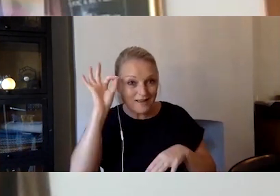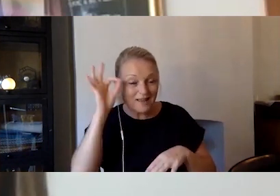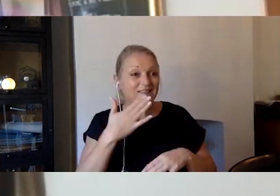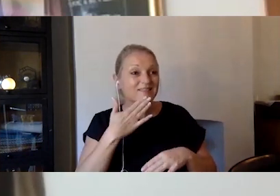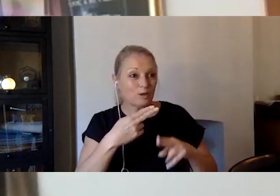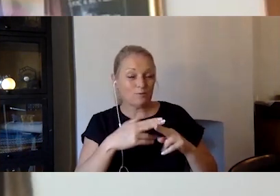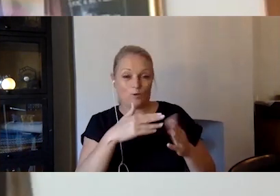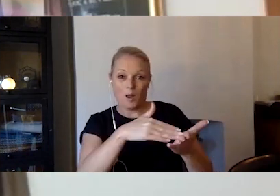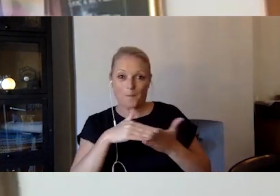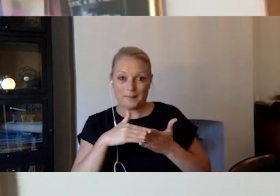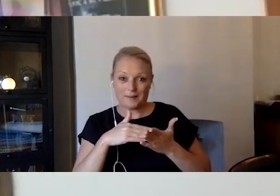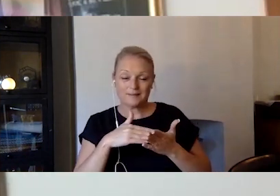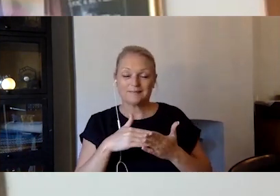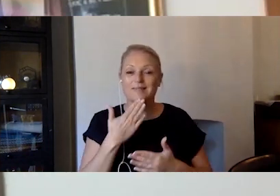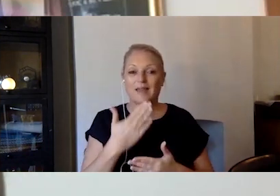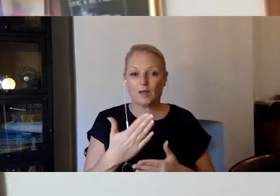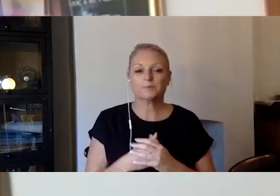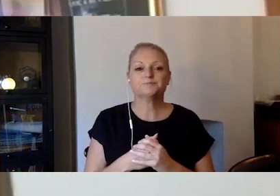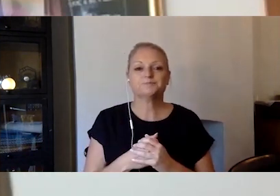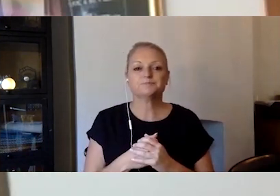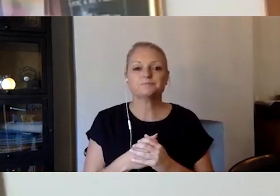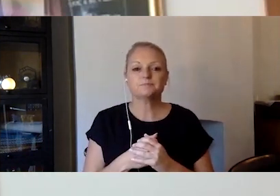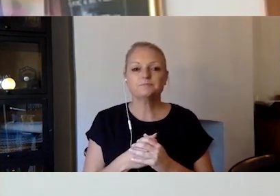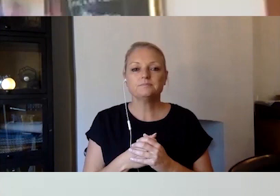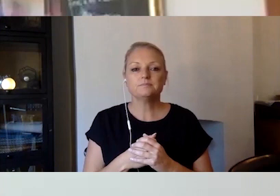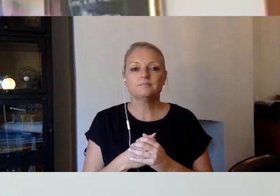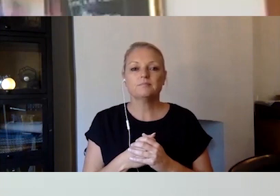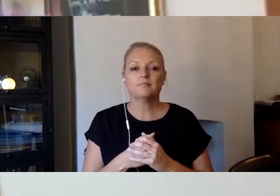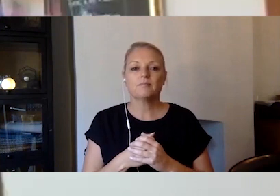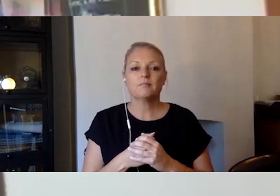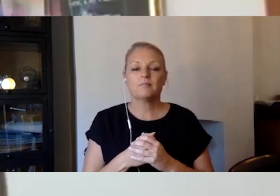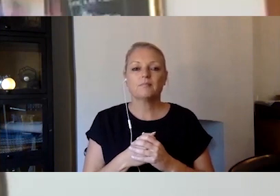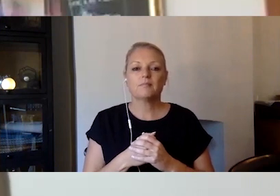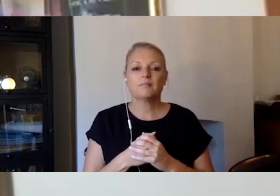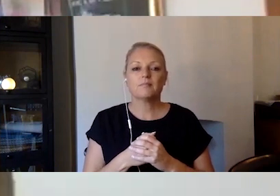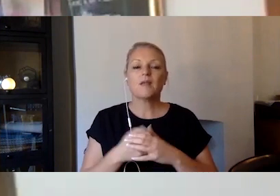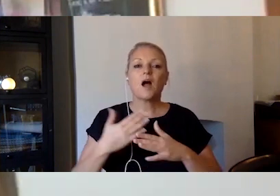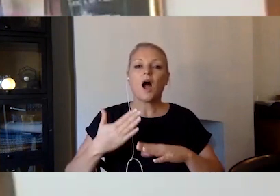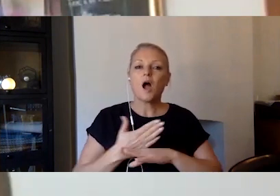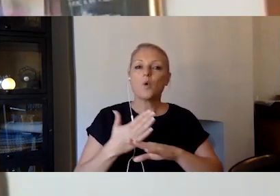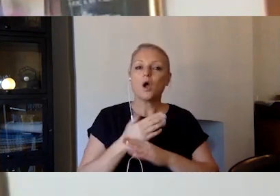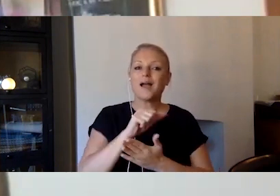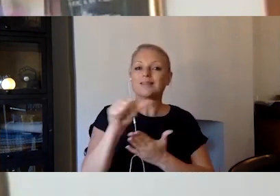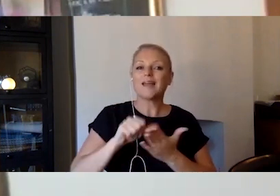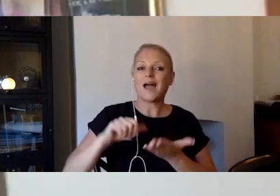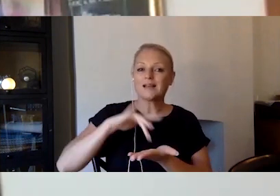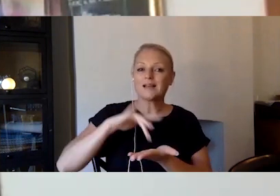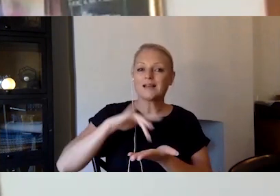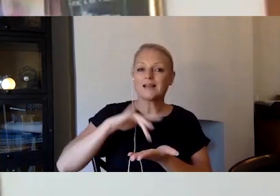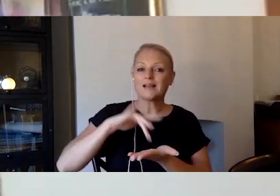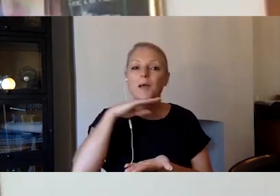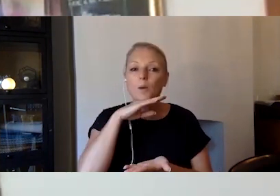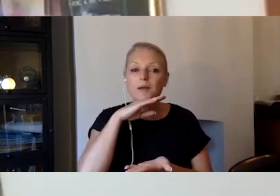Creative Connections. I work on the Arts Wellbeing Collective at Arts Centre Melbourne, which is situated on the lands of